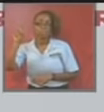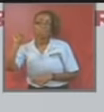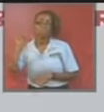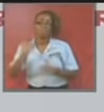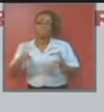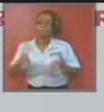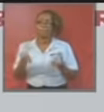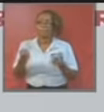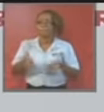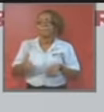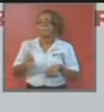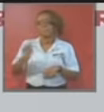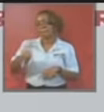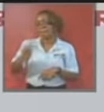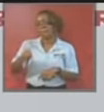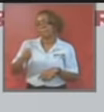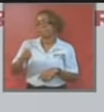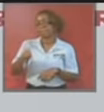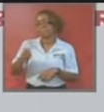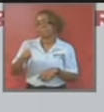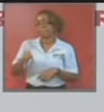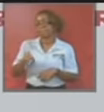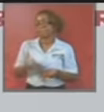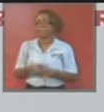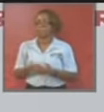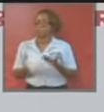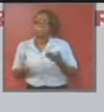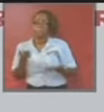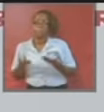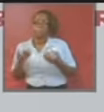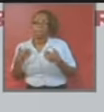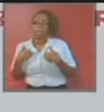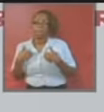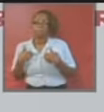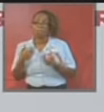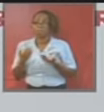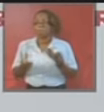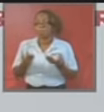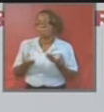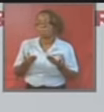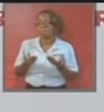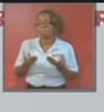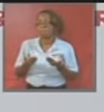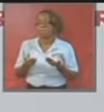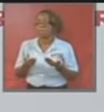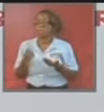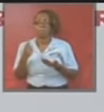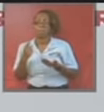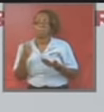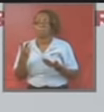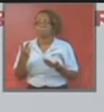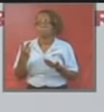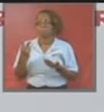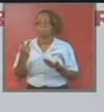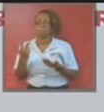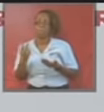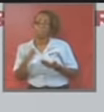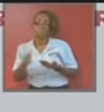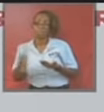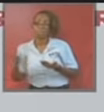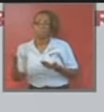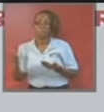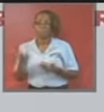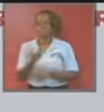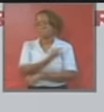end up having more than one vaccine in the country. To assure the population, whatever vaccines we do get has to